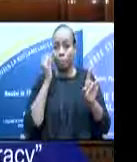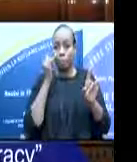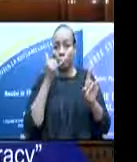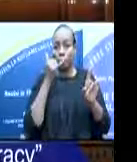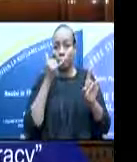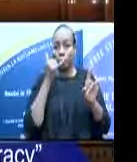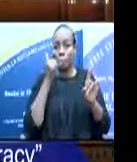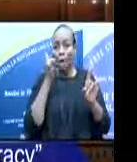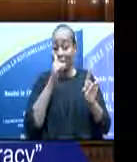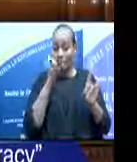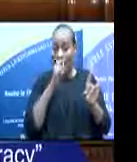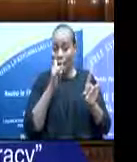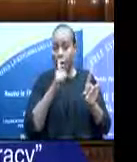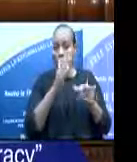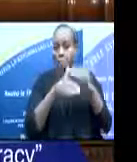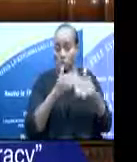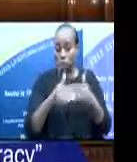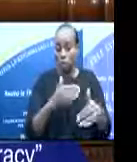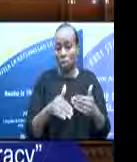criminalization process, and by